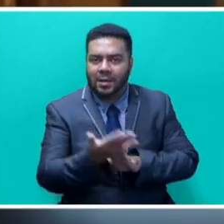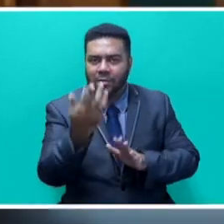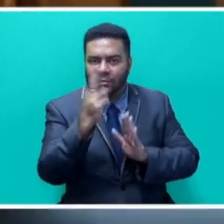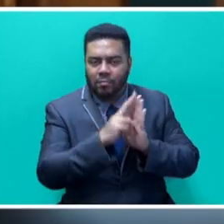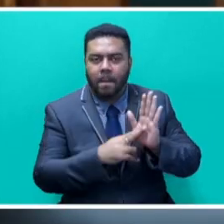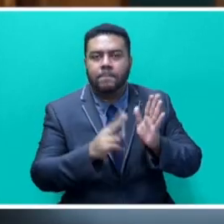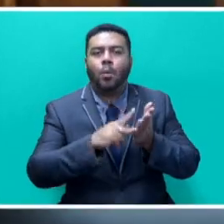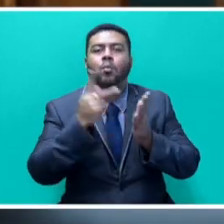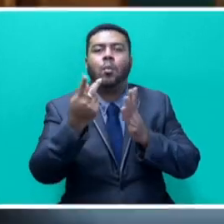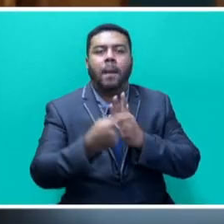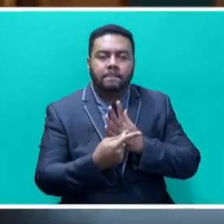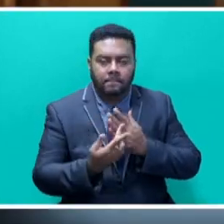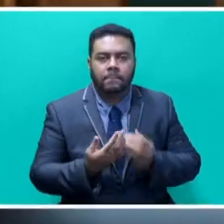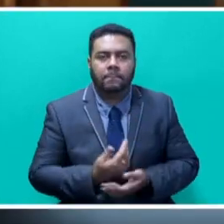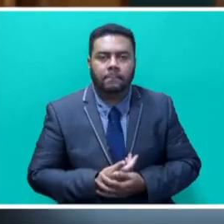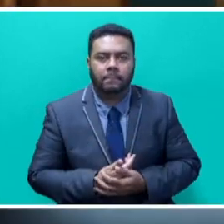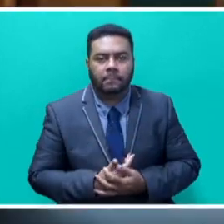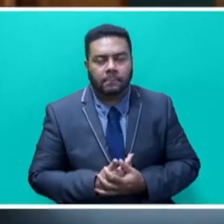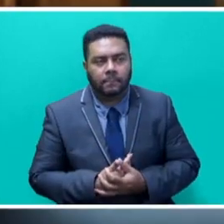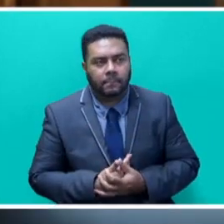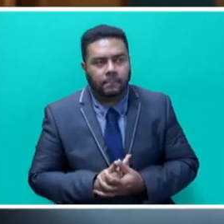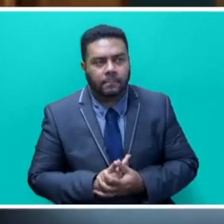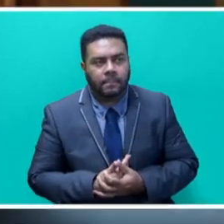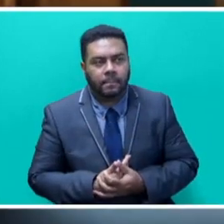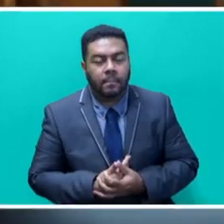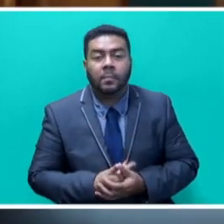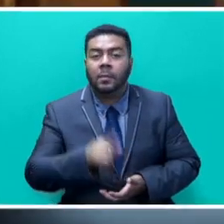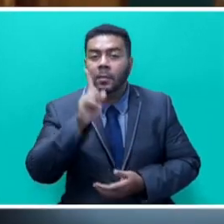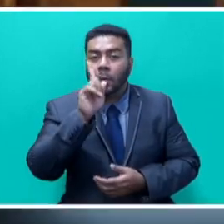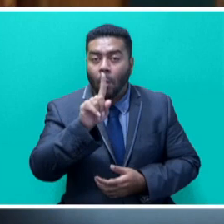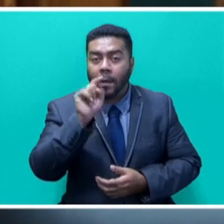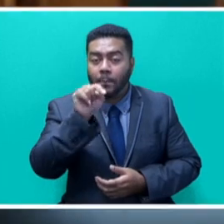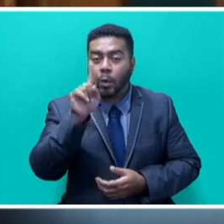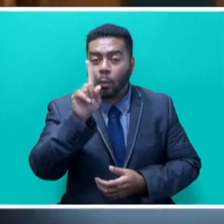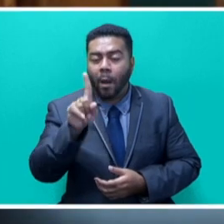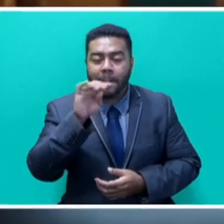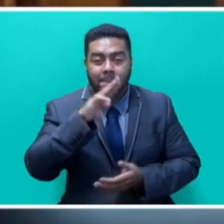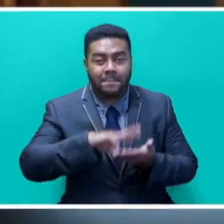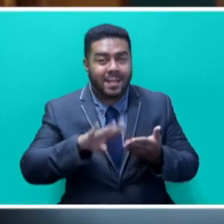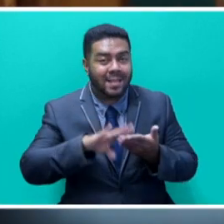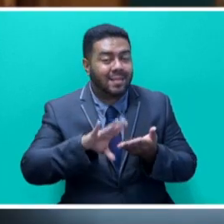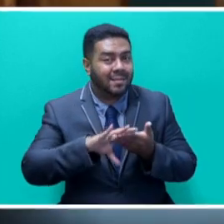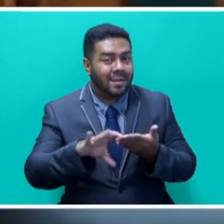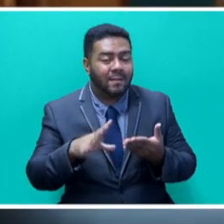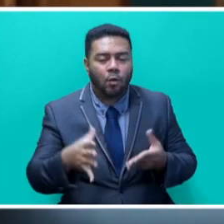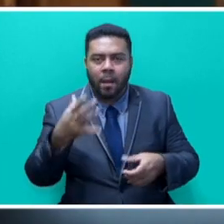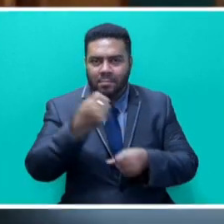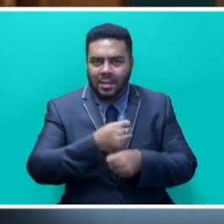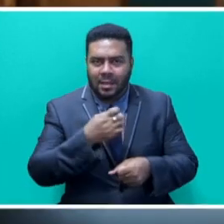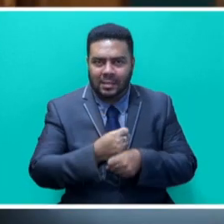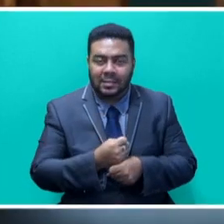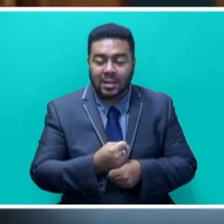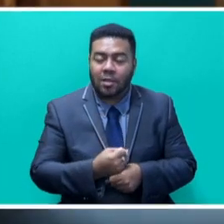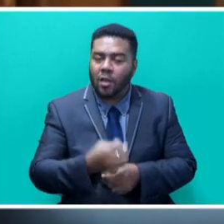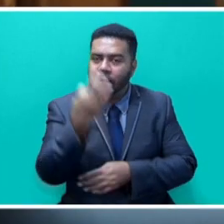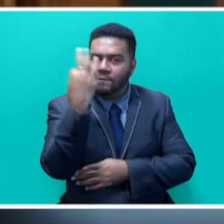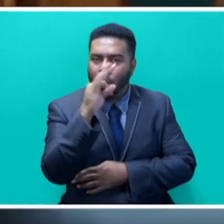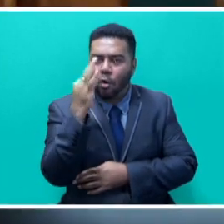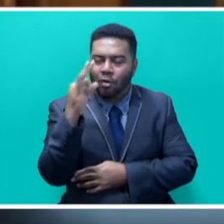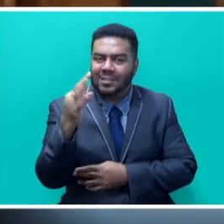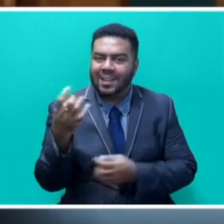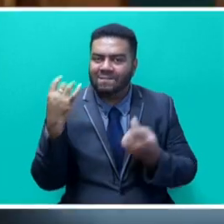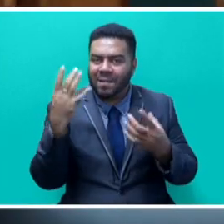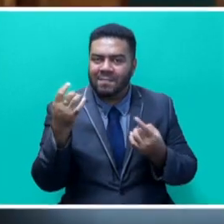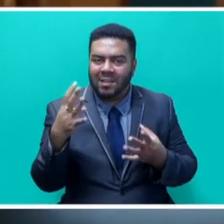program. Mr. Speaker, $1.1 million for updating and improving the forest information database and